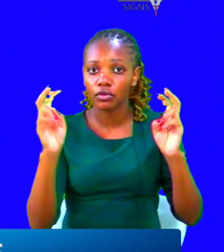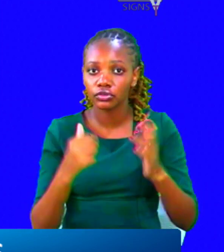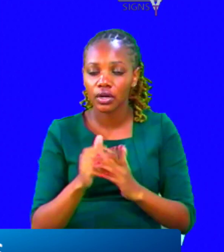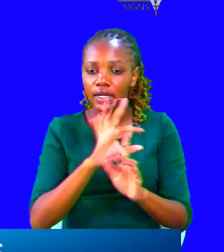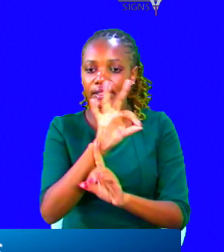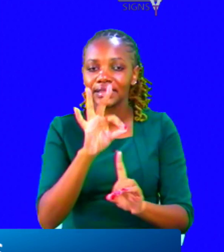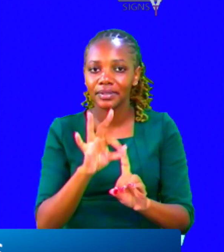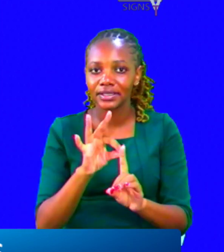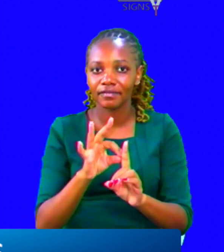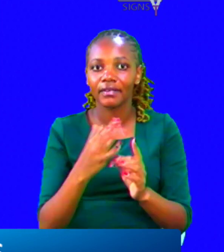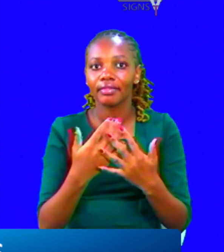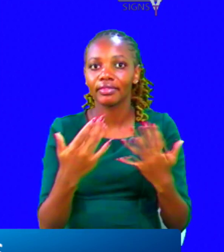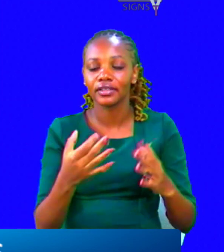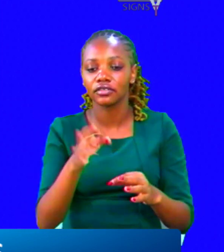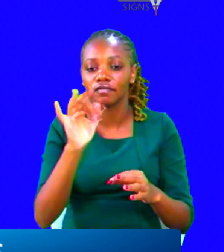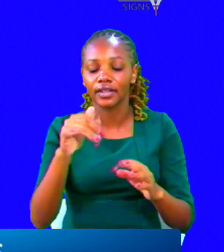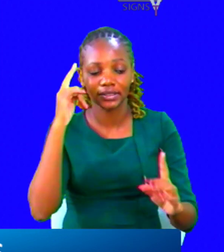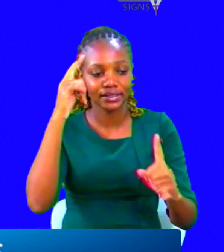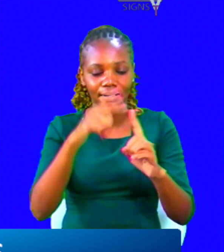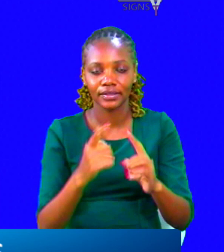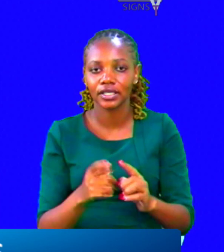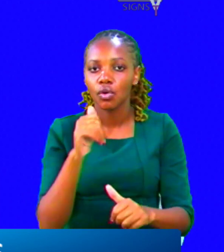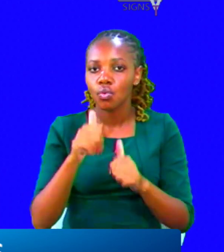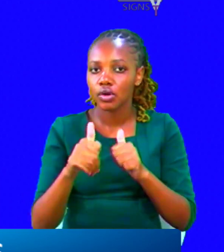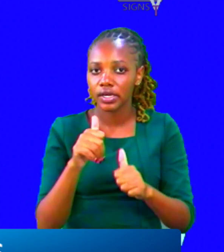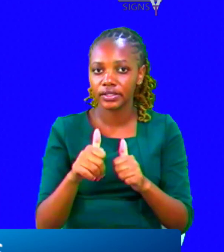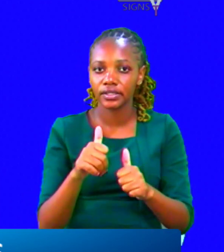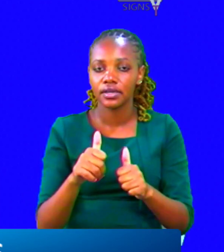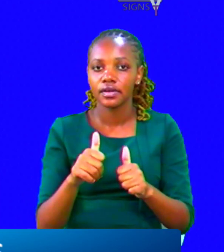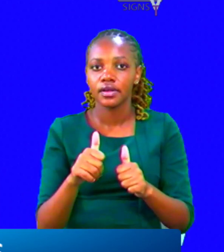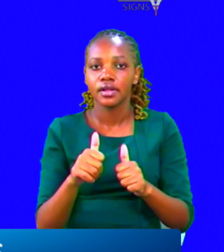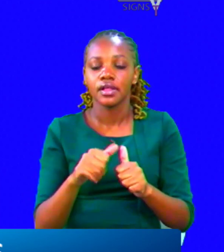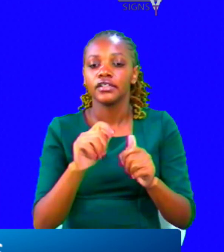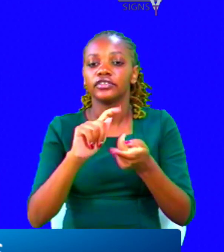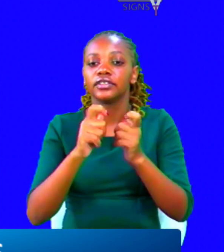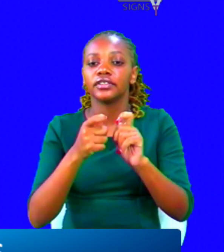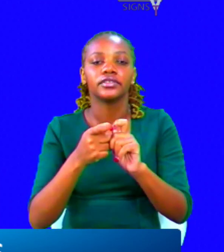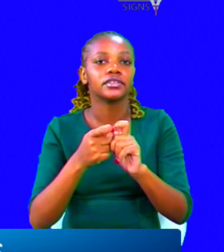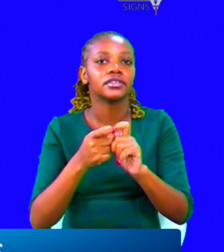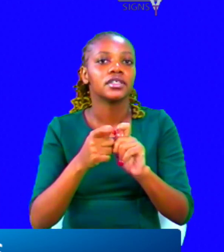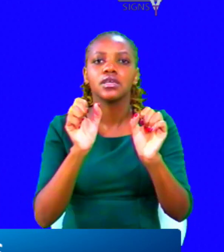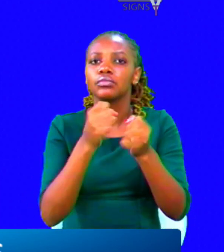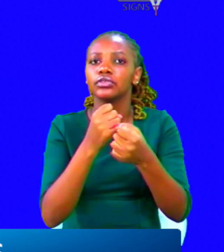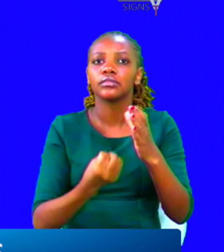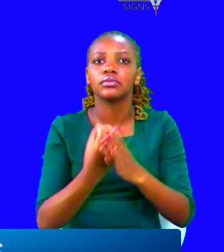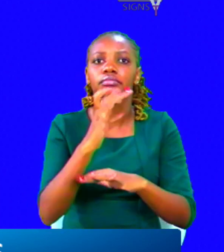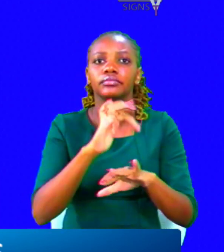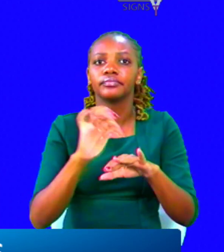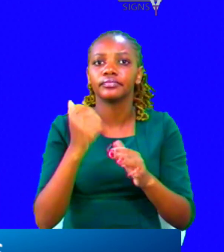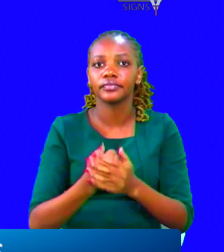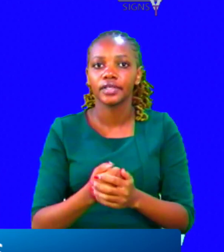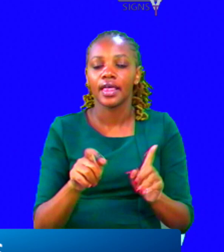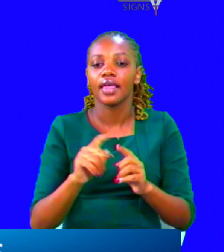identified in our motion specific aspects of that act which have an irreversible